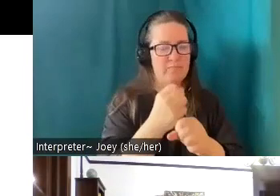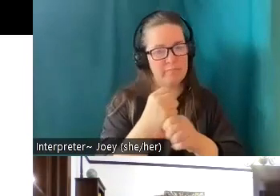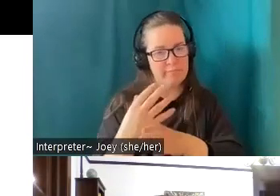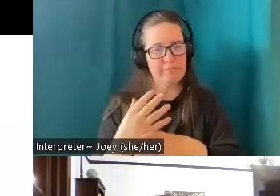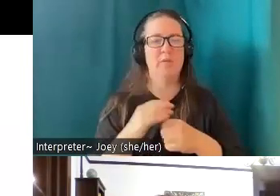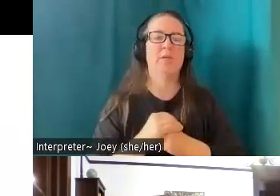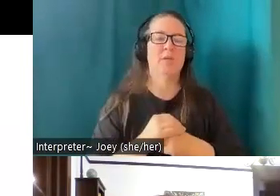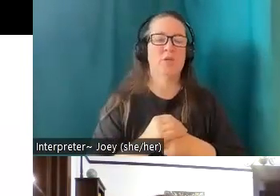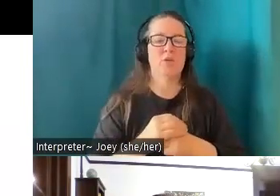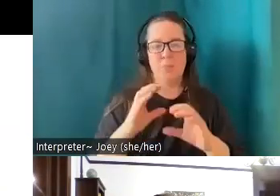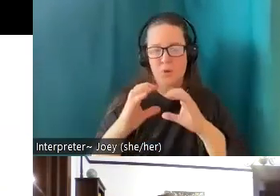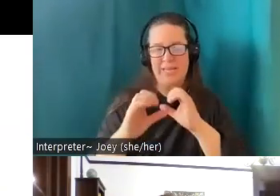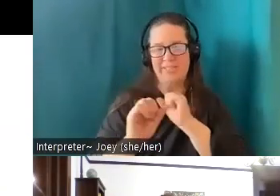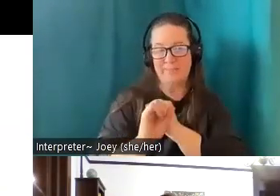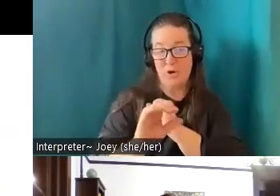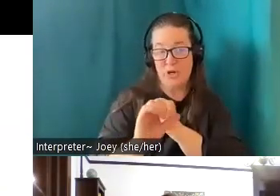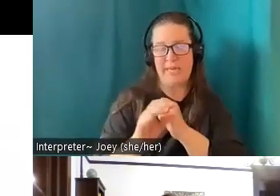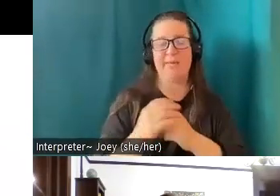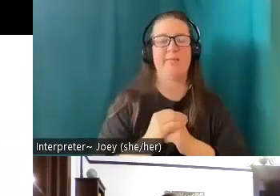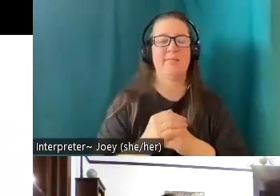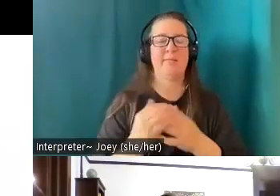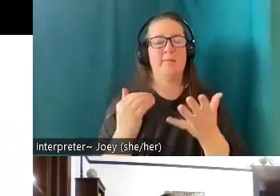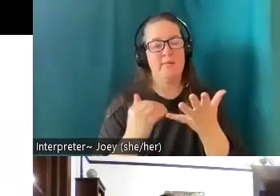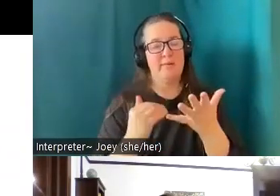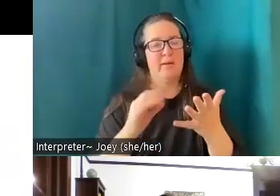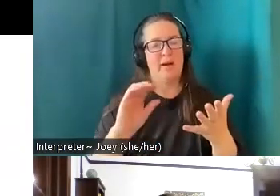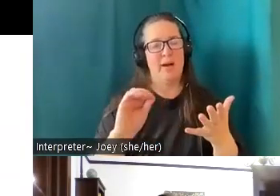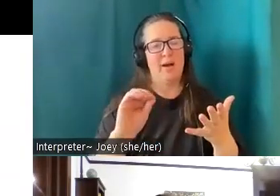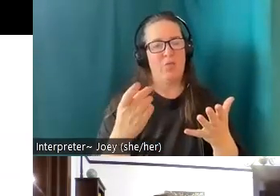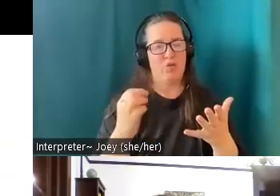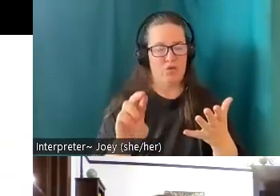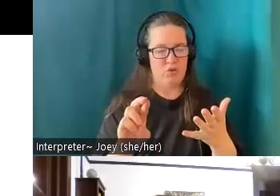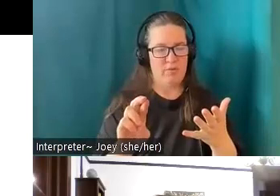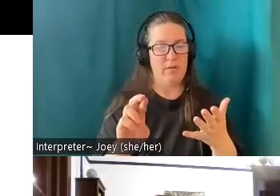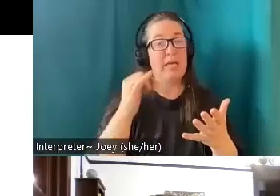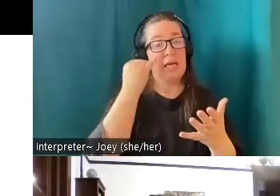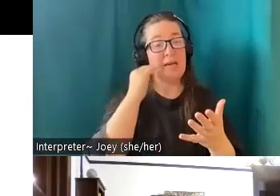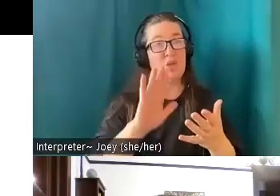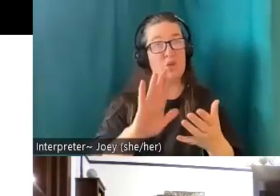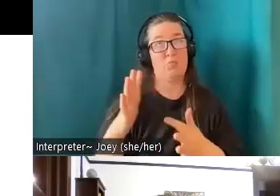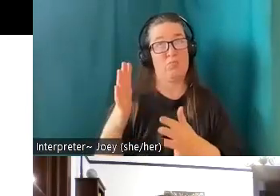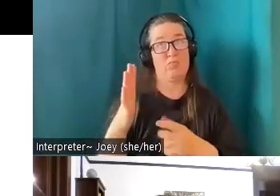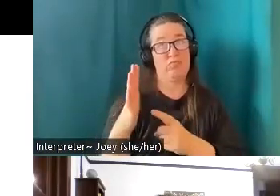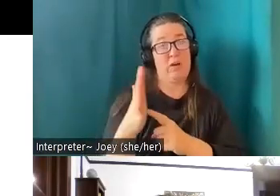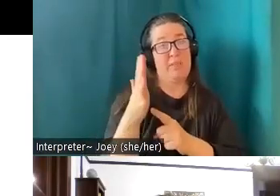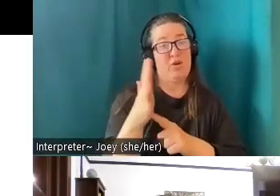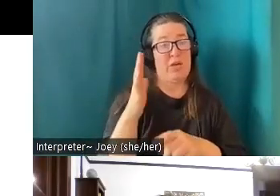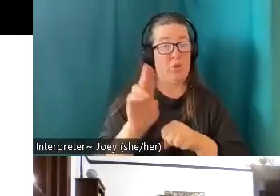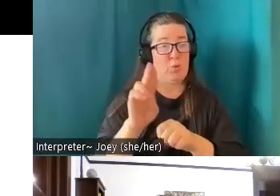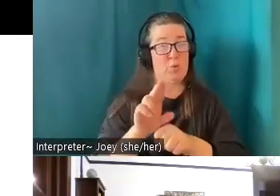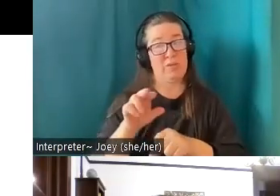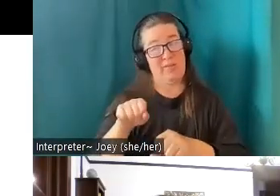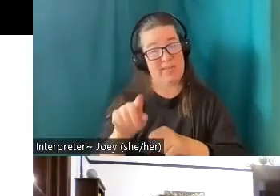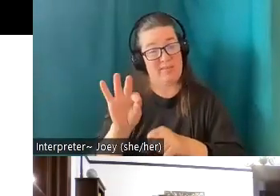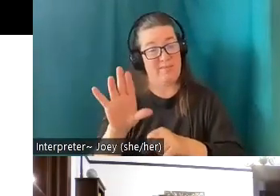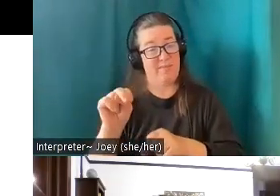and other. We do encourage you to use that other bucket if you think that your primary use of this fund is not covered here. So we